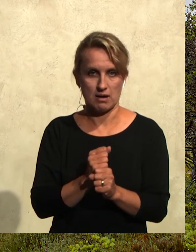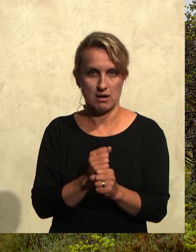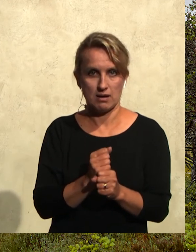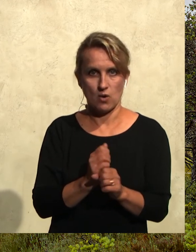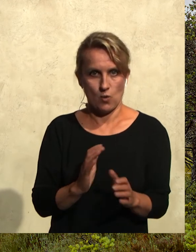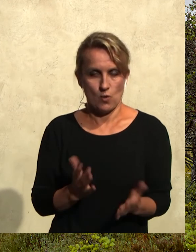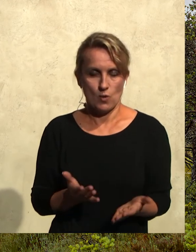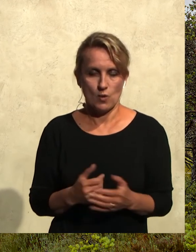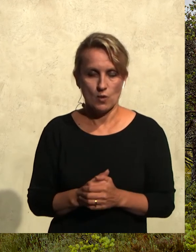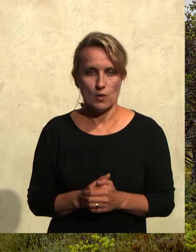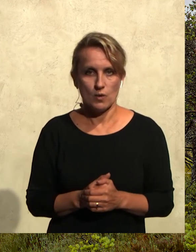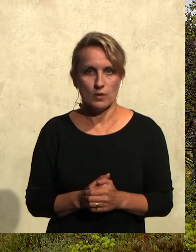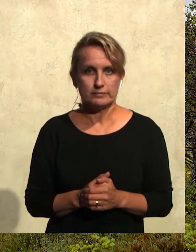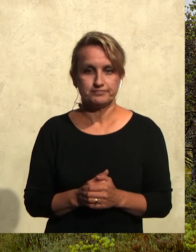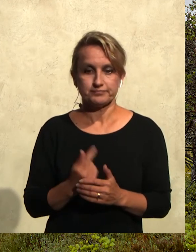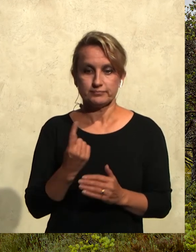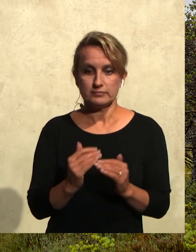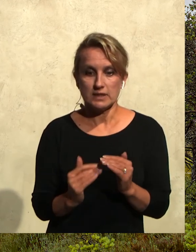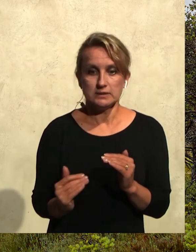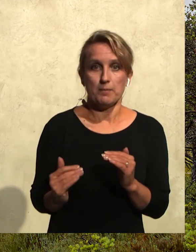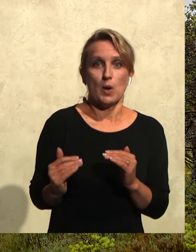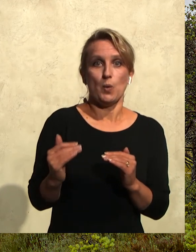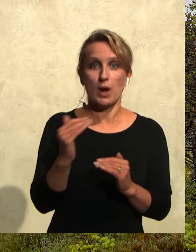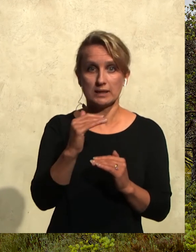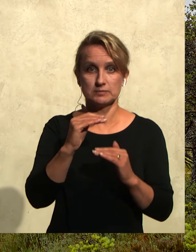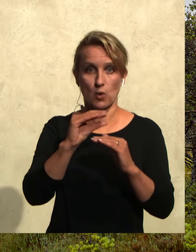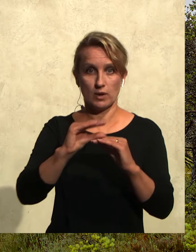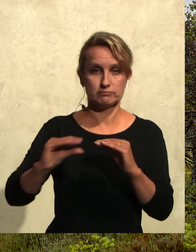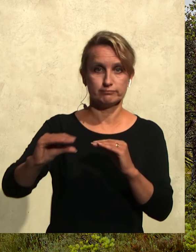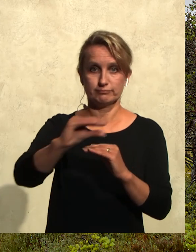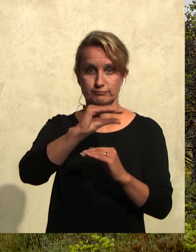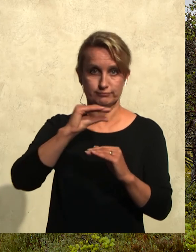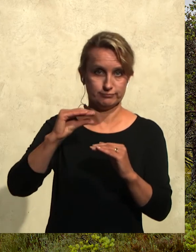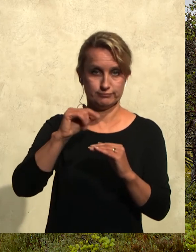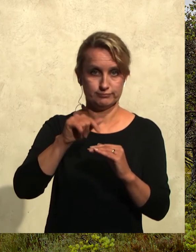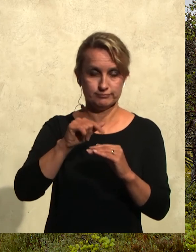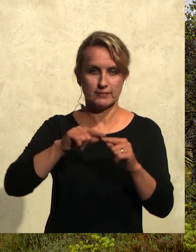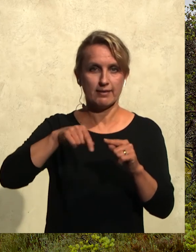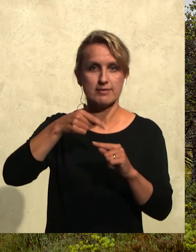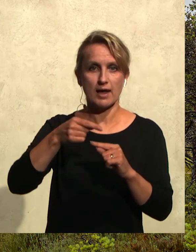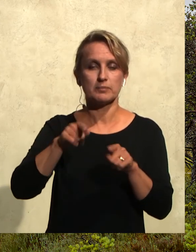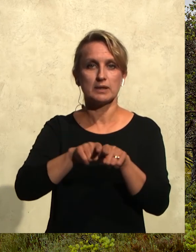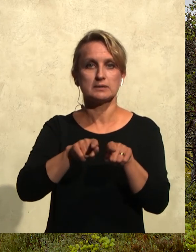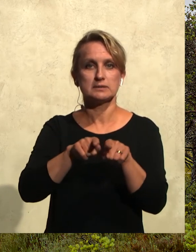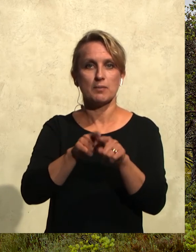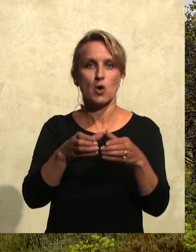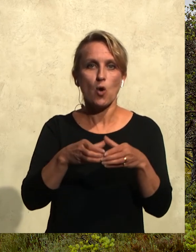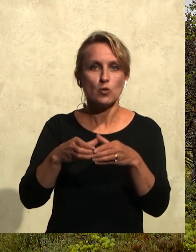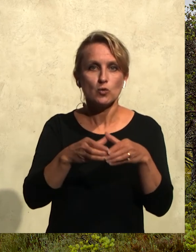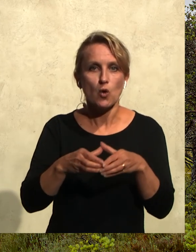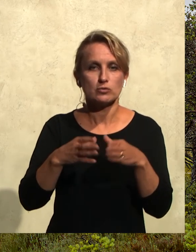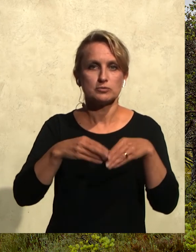different care, including the community, school and workforce support, basic or non-specialized mental